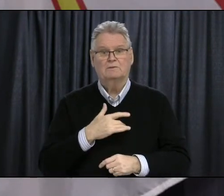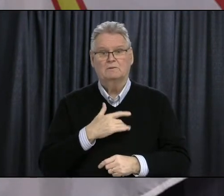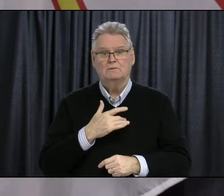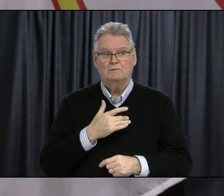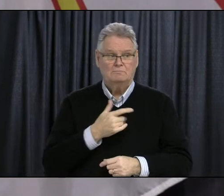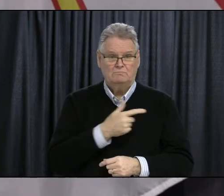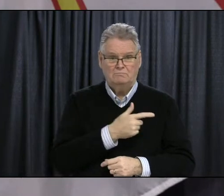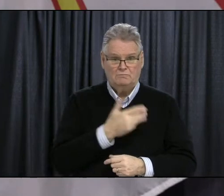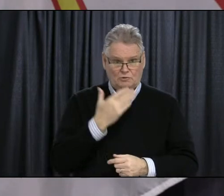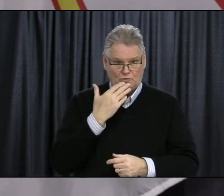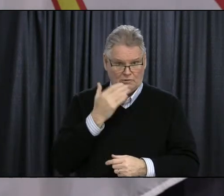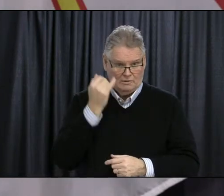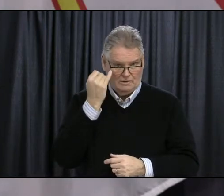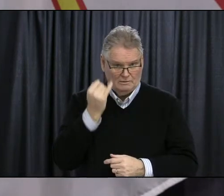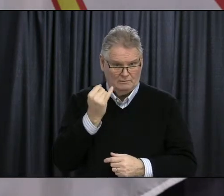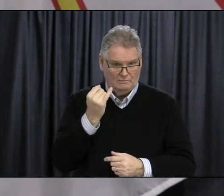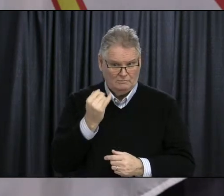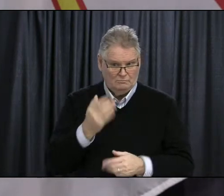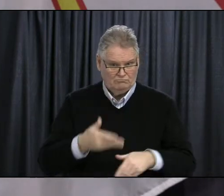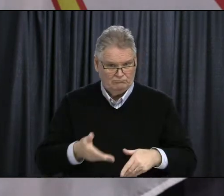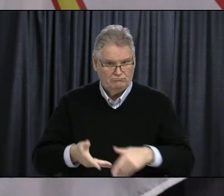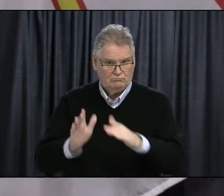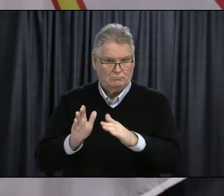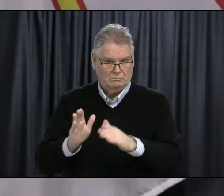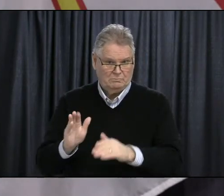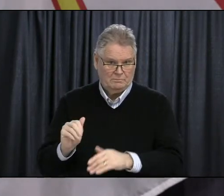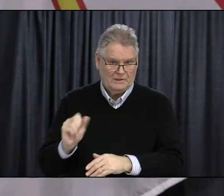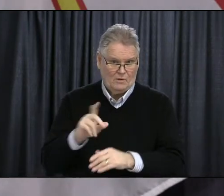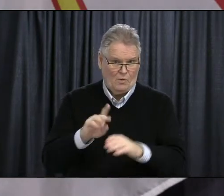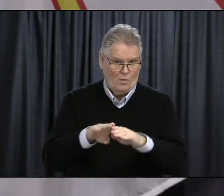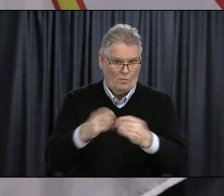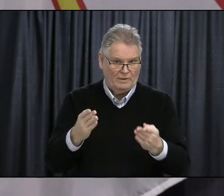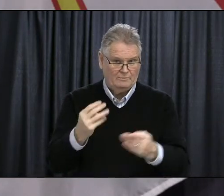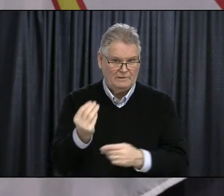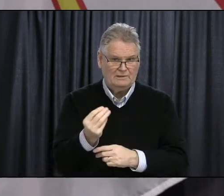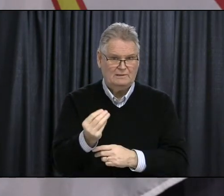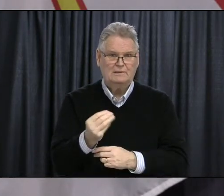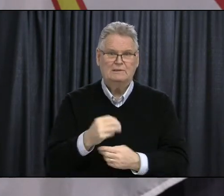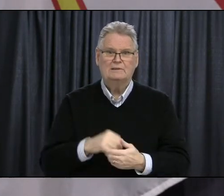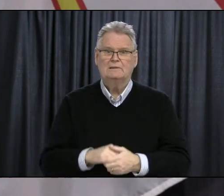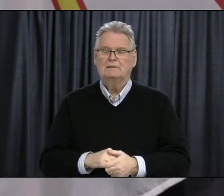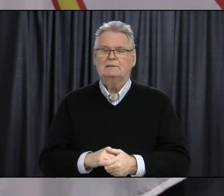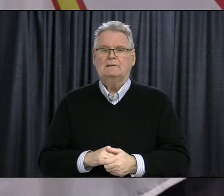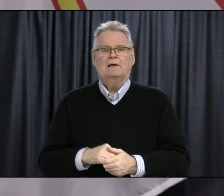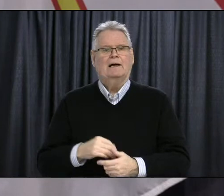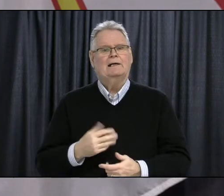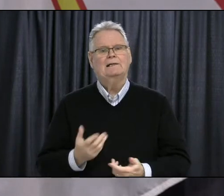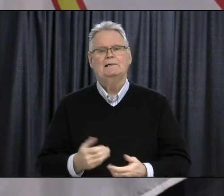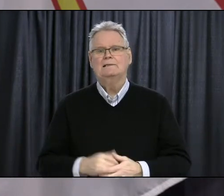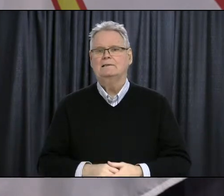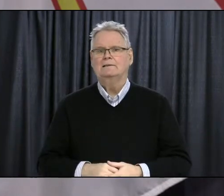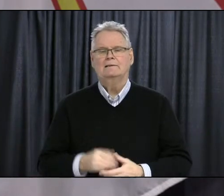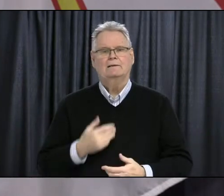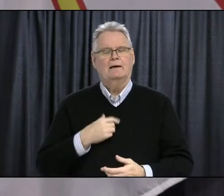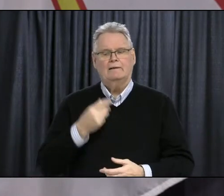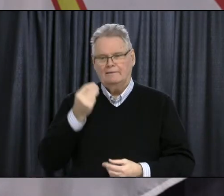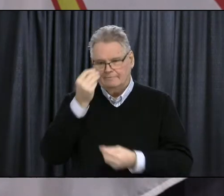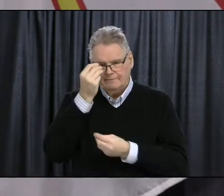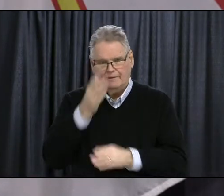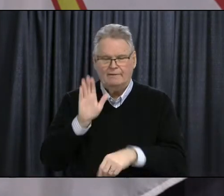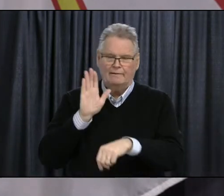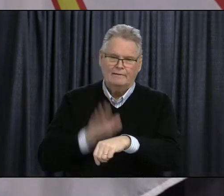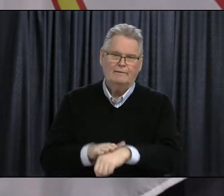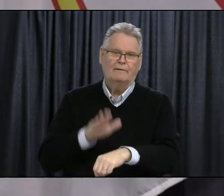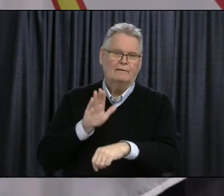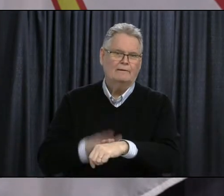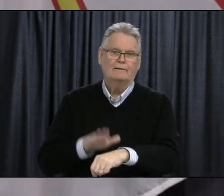So our recommendations from a public health point of view with regard to working from home have been pretty clear from the start. So I think I'll just